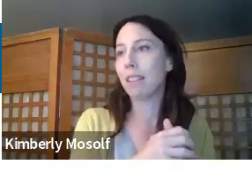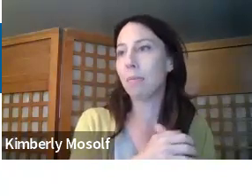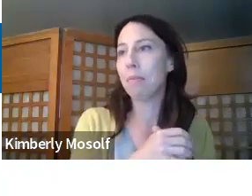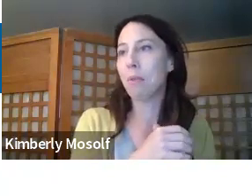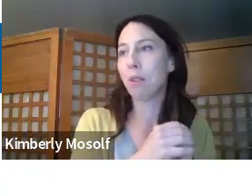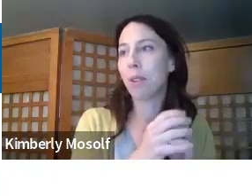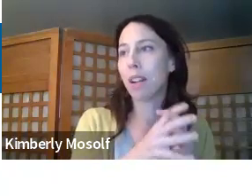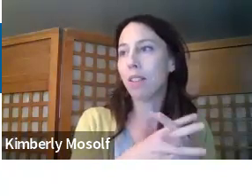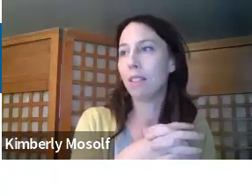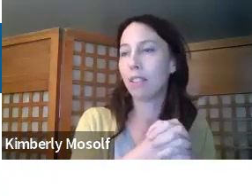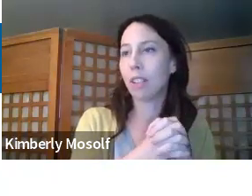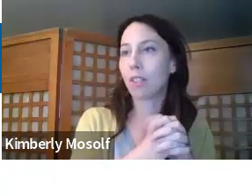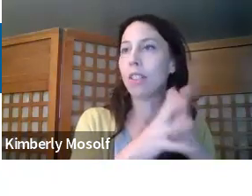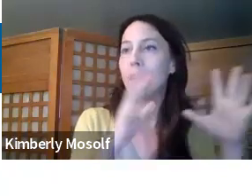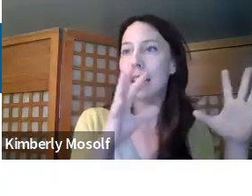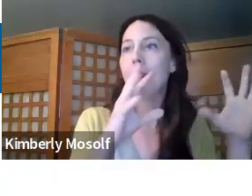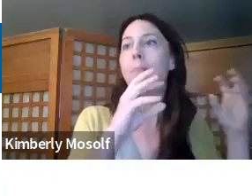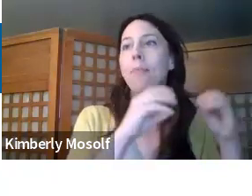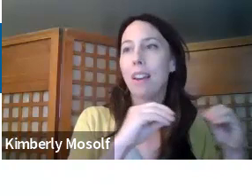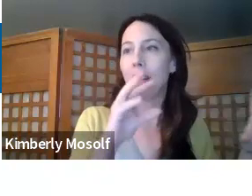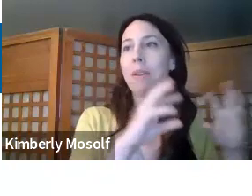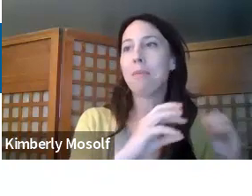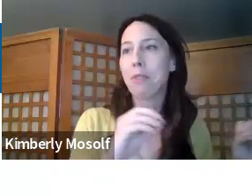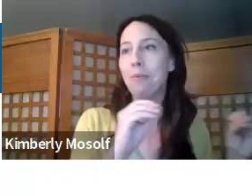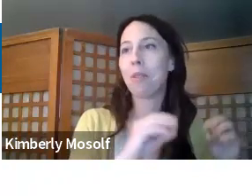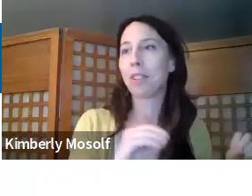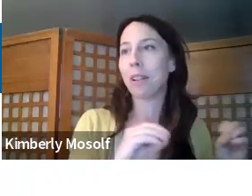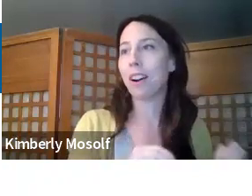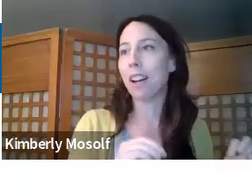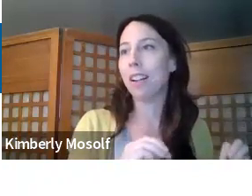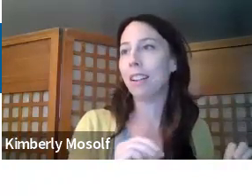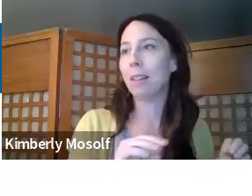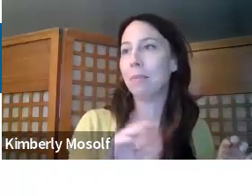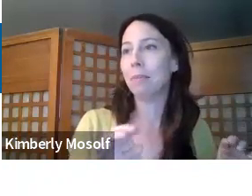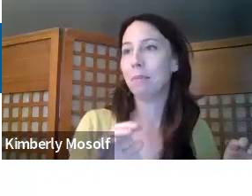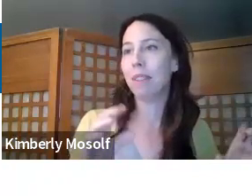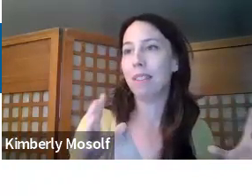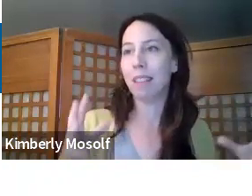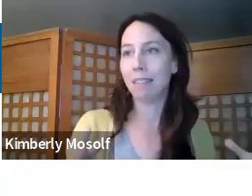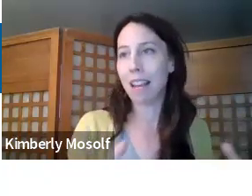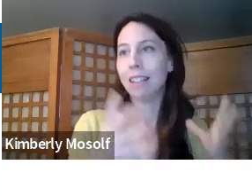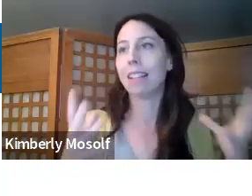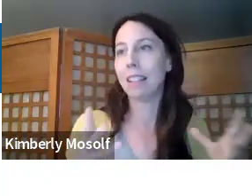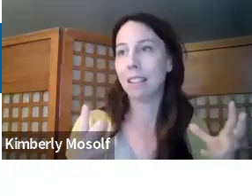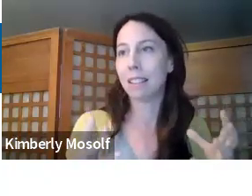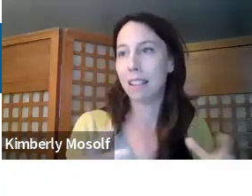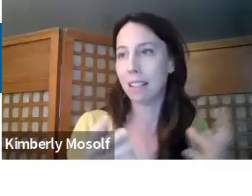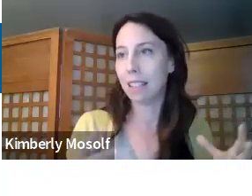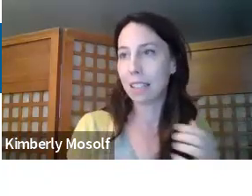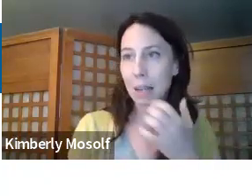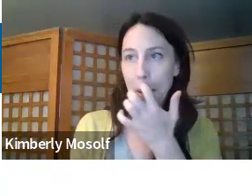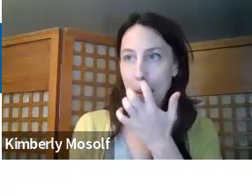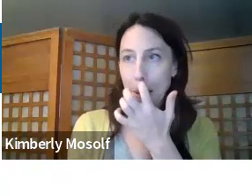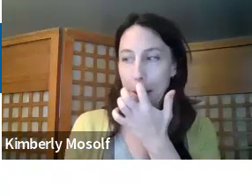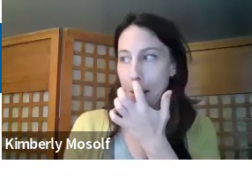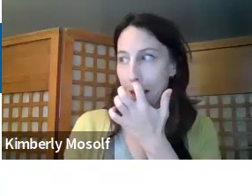it down a little bit more so that the legislators could see a little bit more what was going on that led to that